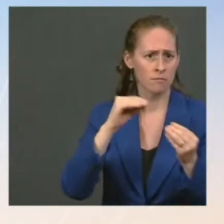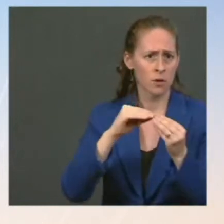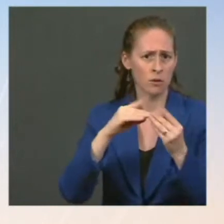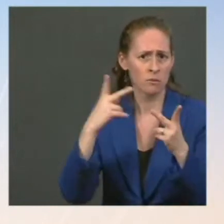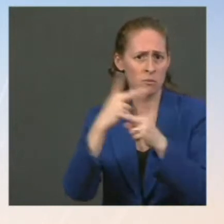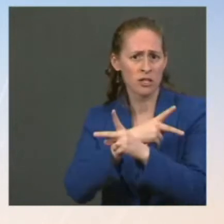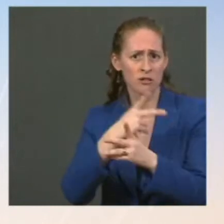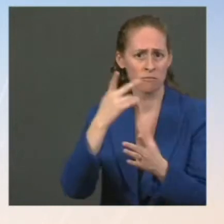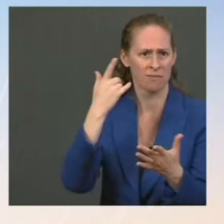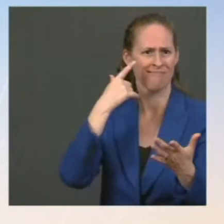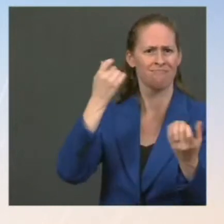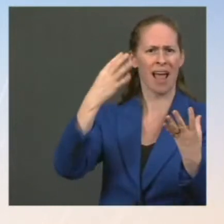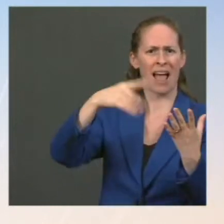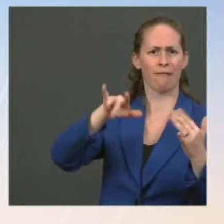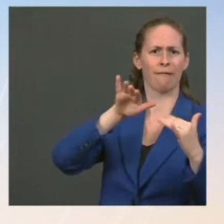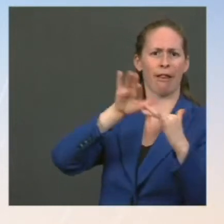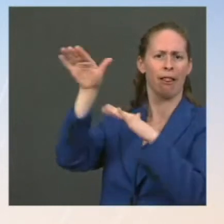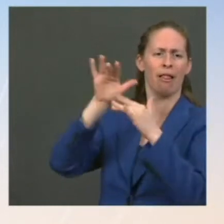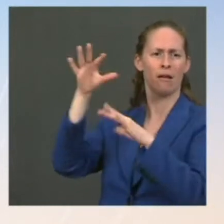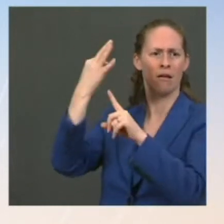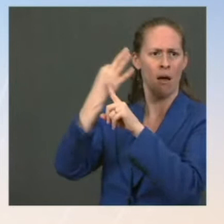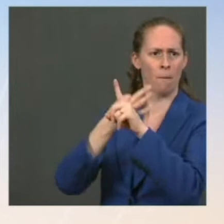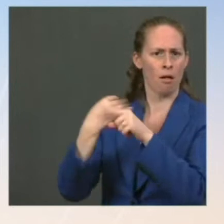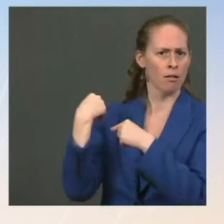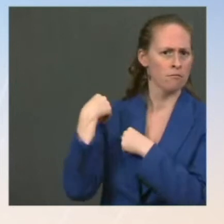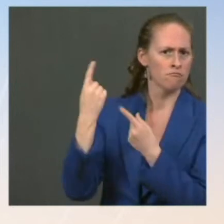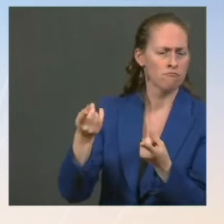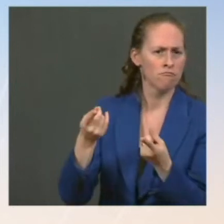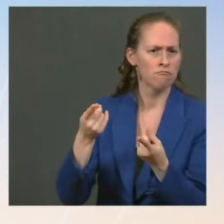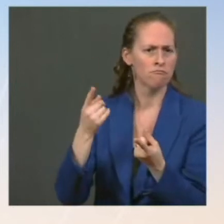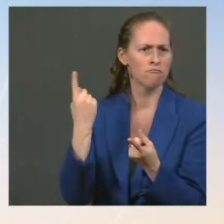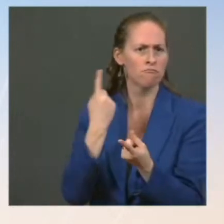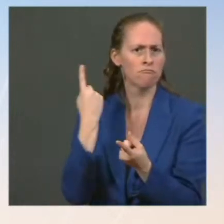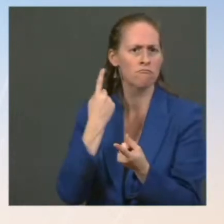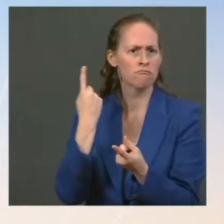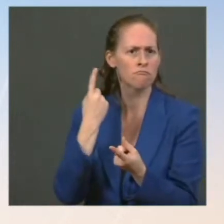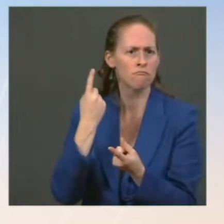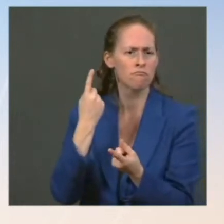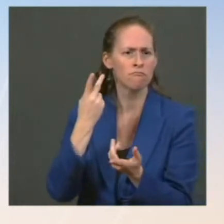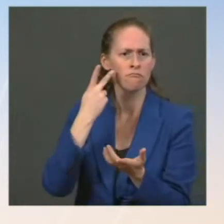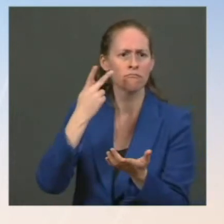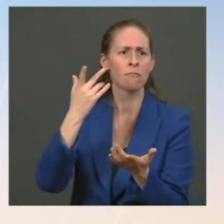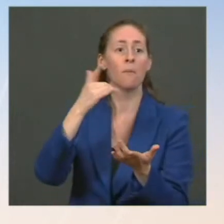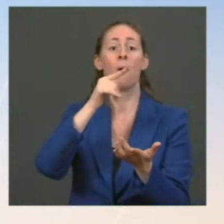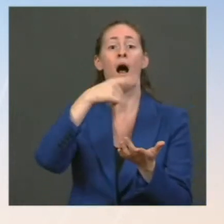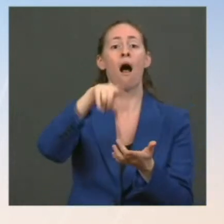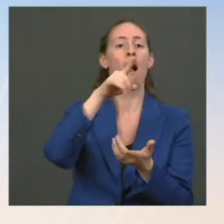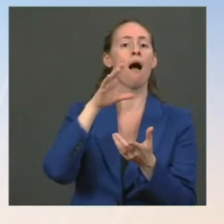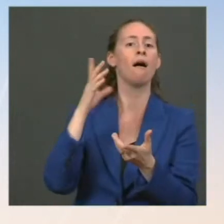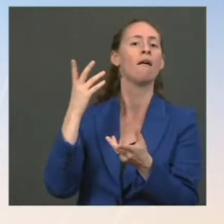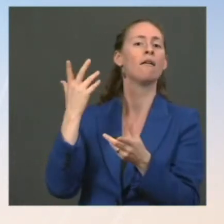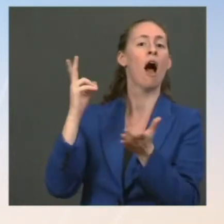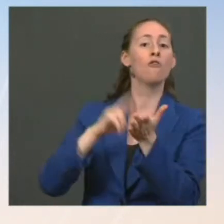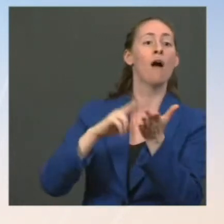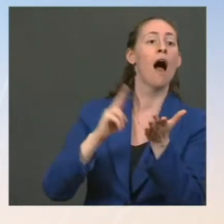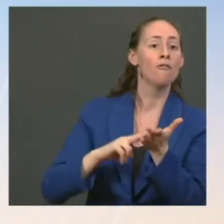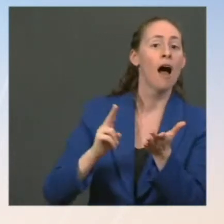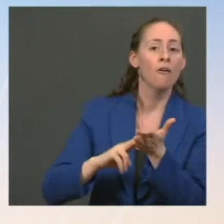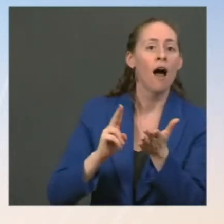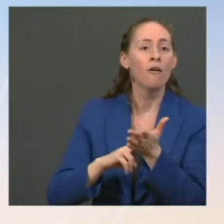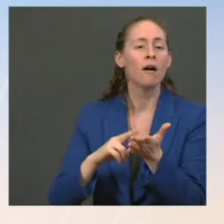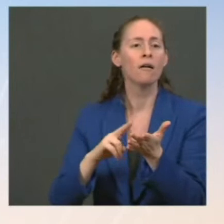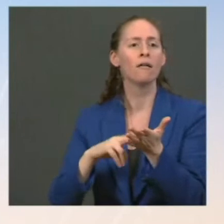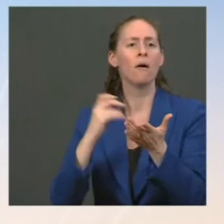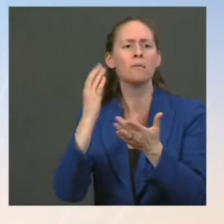presidency? You've seen them win some big contracts. You've also seen them have a very difficult time getting a lot of the semiconductors and other parts they